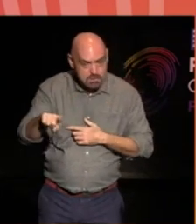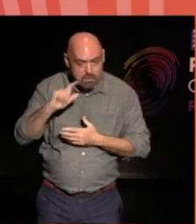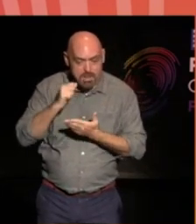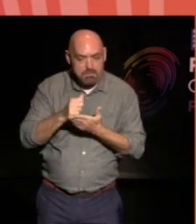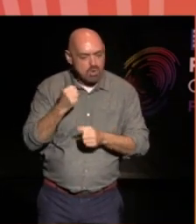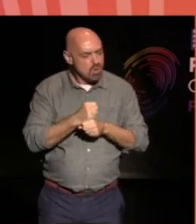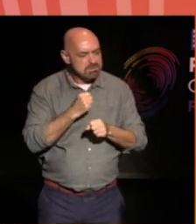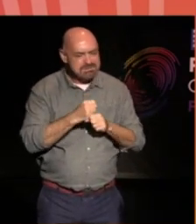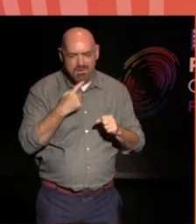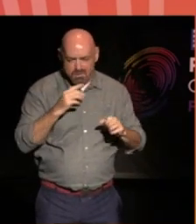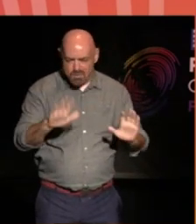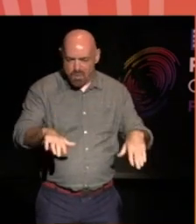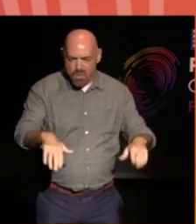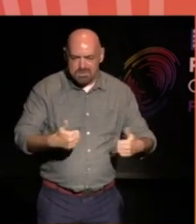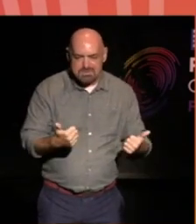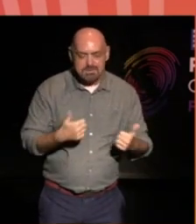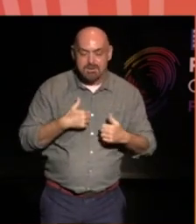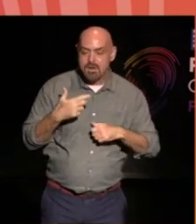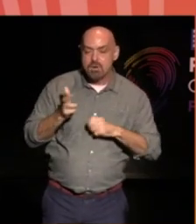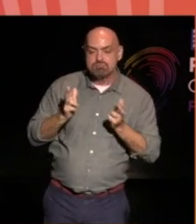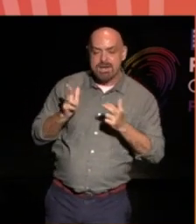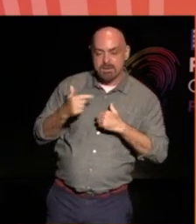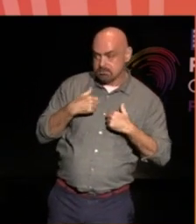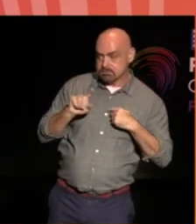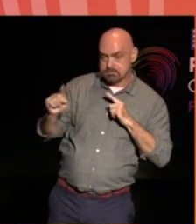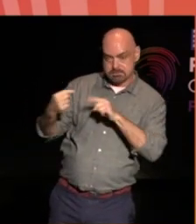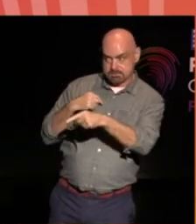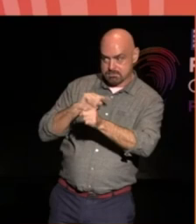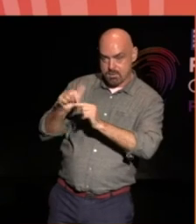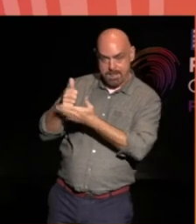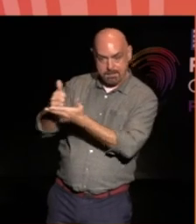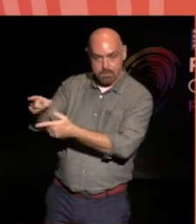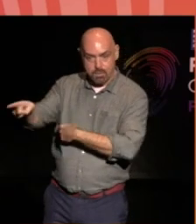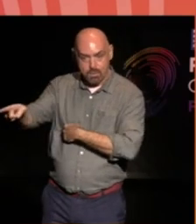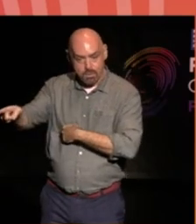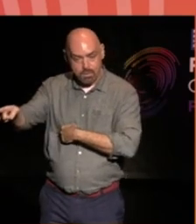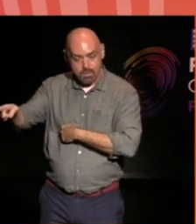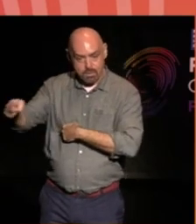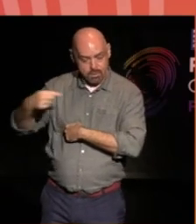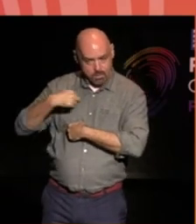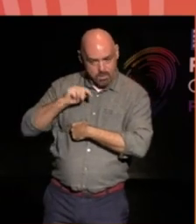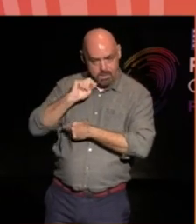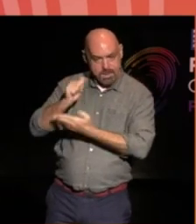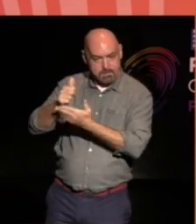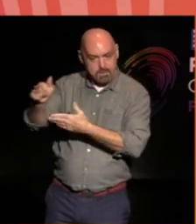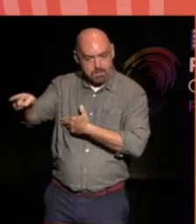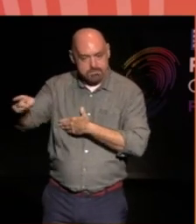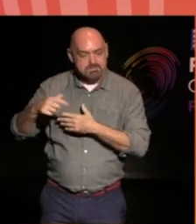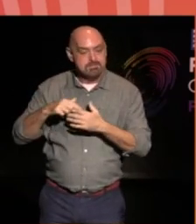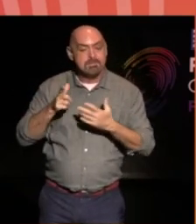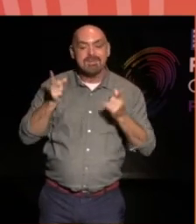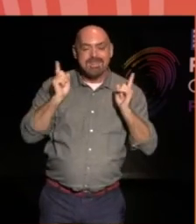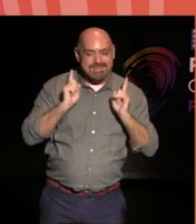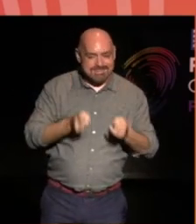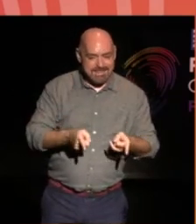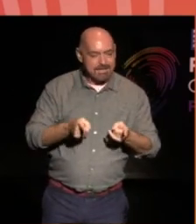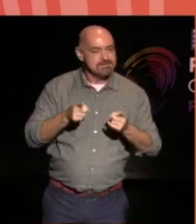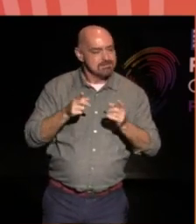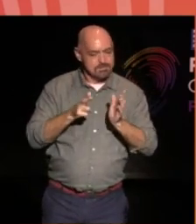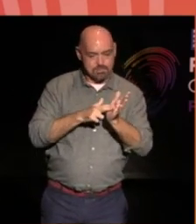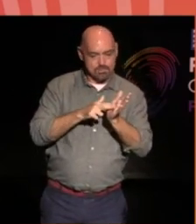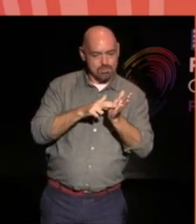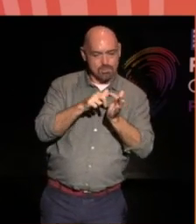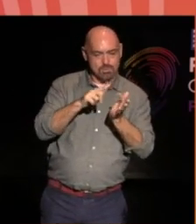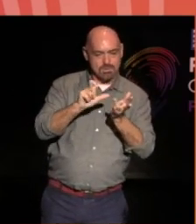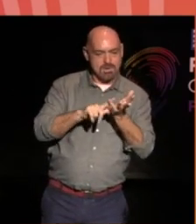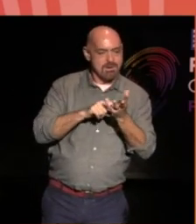Gorbachev said, of course. And Reagan said, we too. So this we too movement, he said, we too will help. And out of that was the nuclear agreement, then the